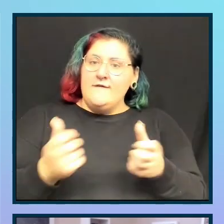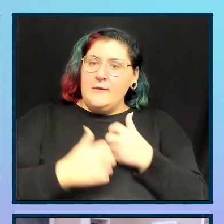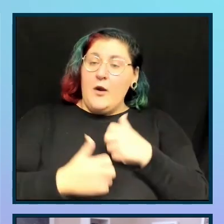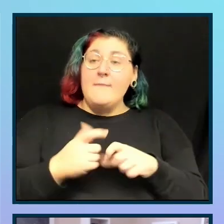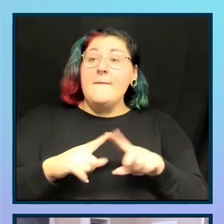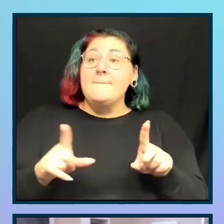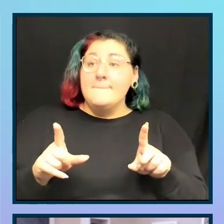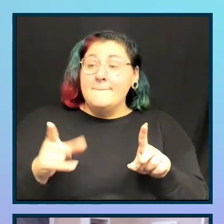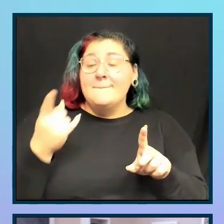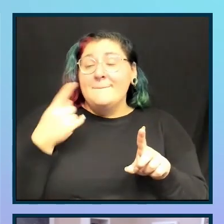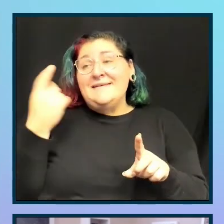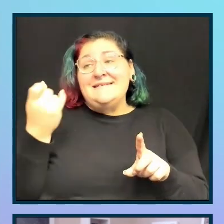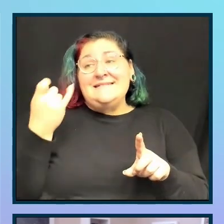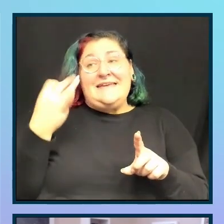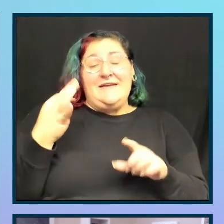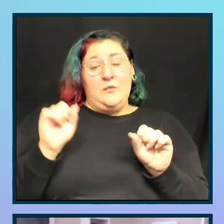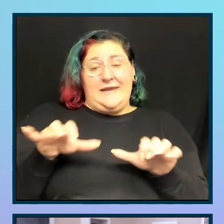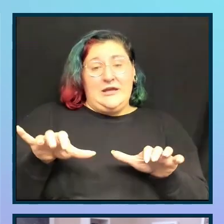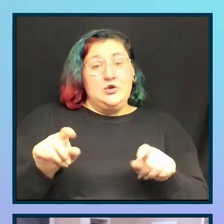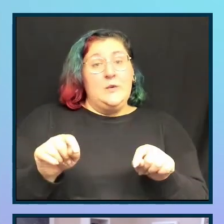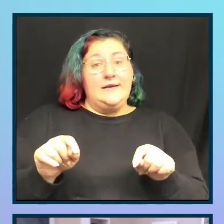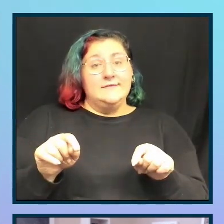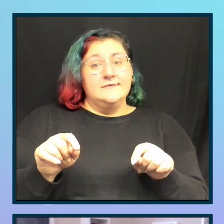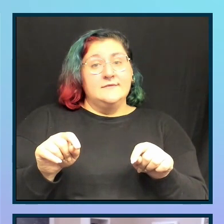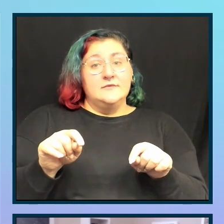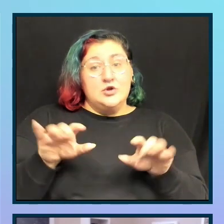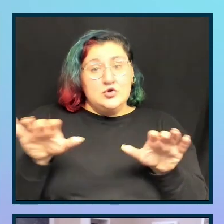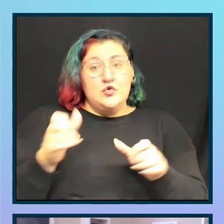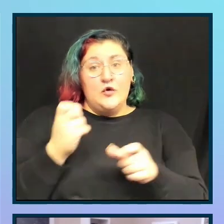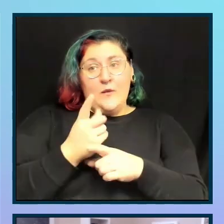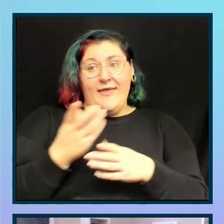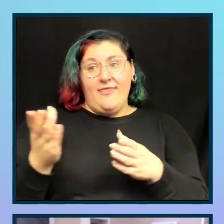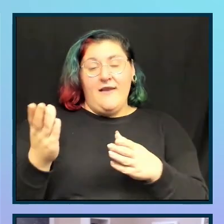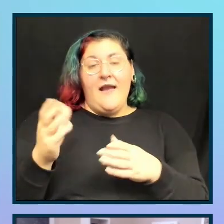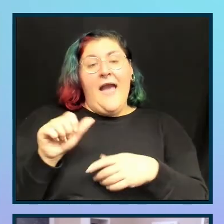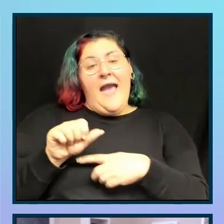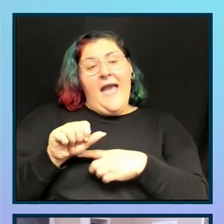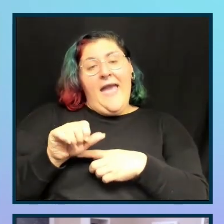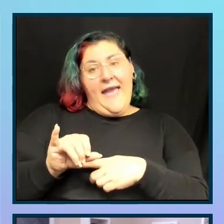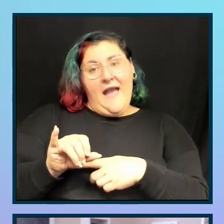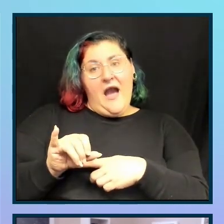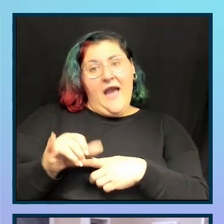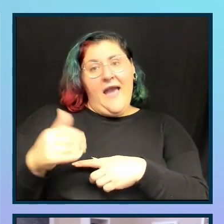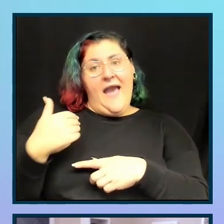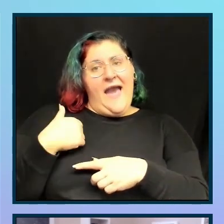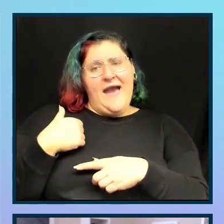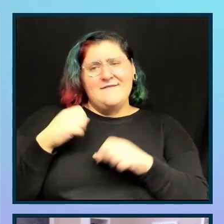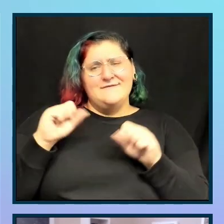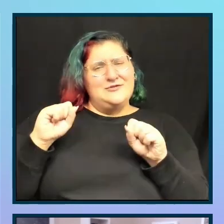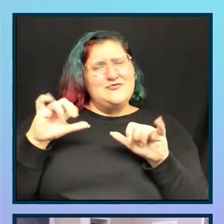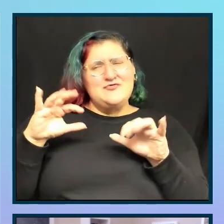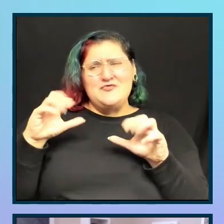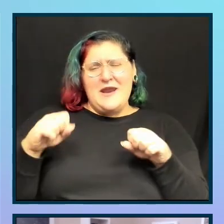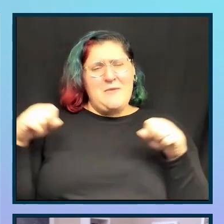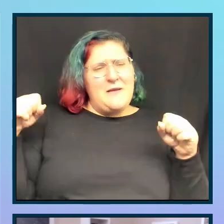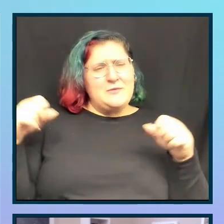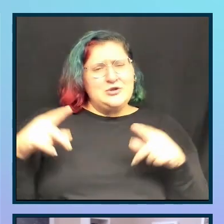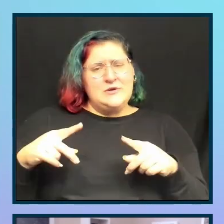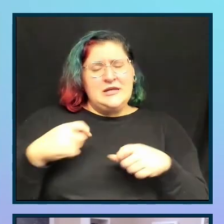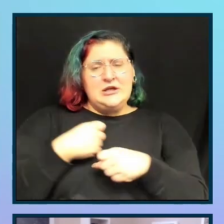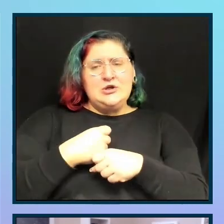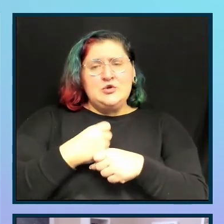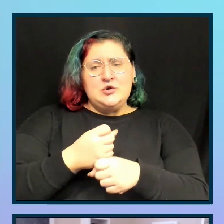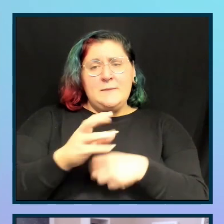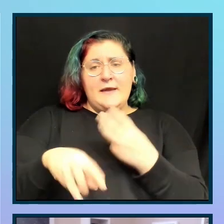this, if we can get this right, AI has the incredible opportunity to make the